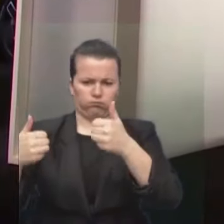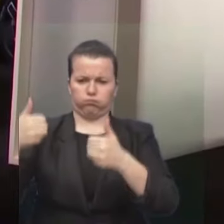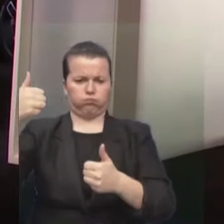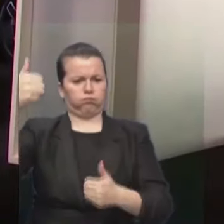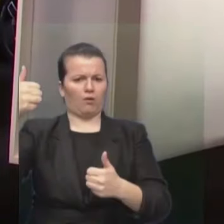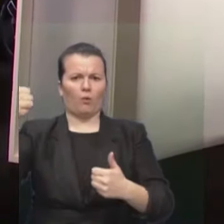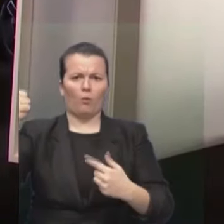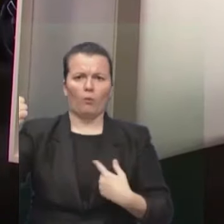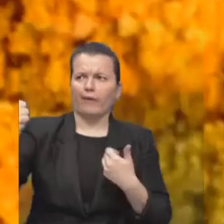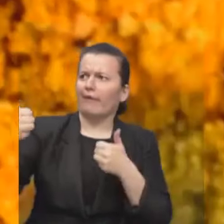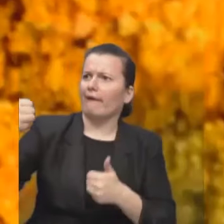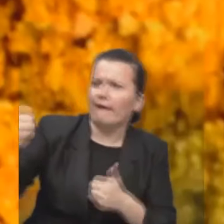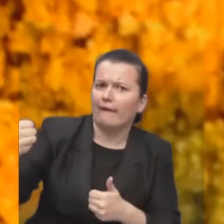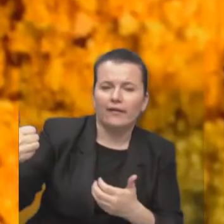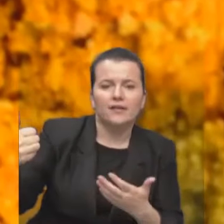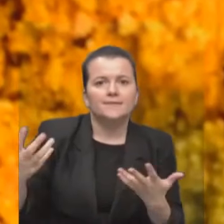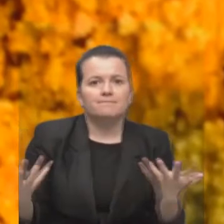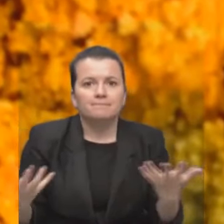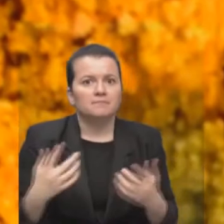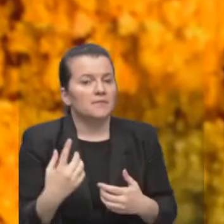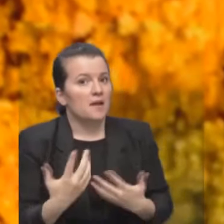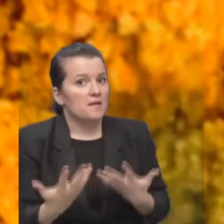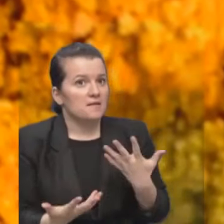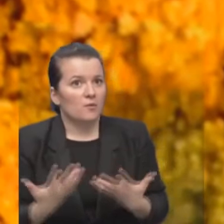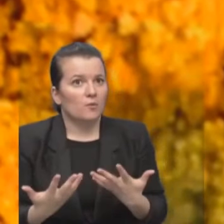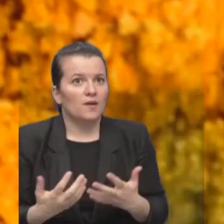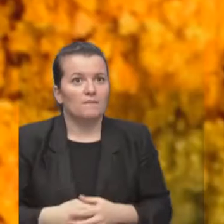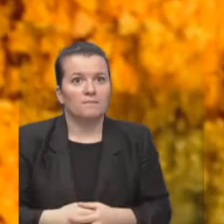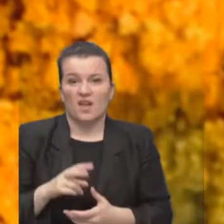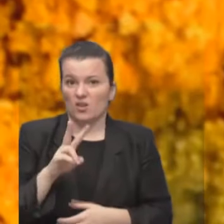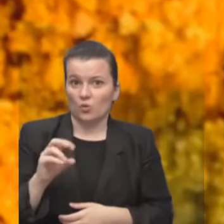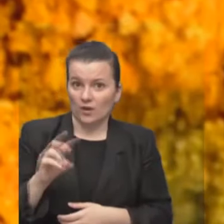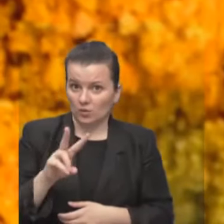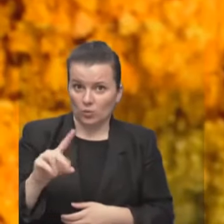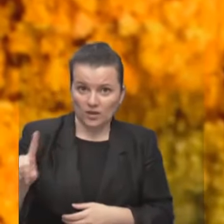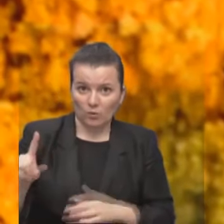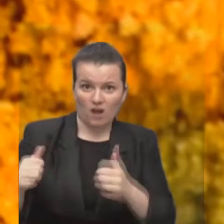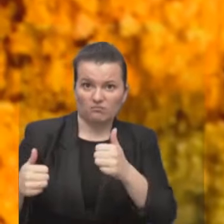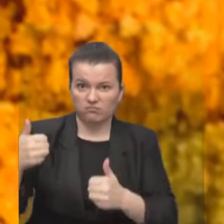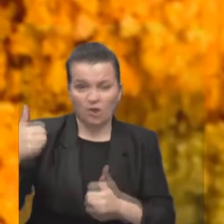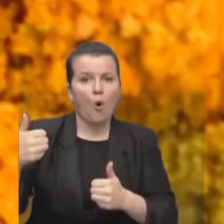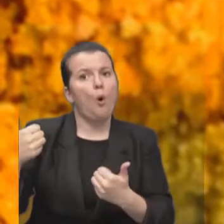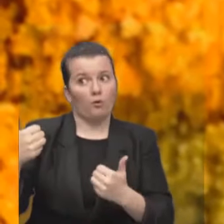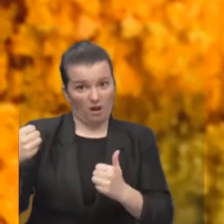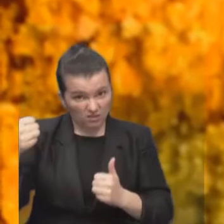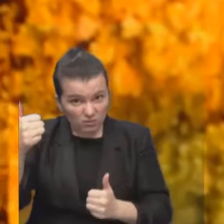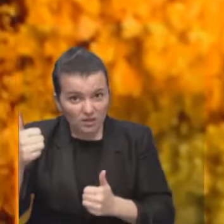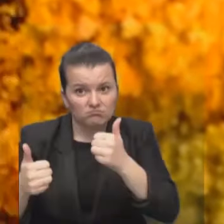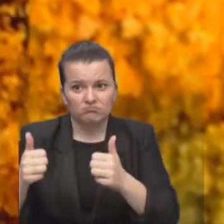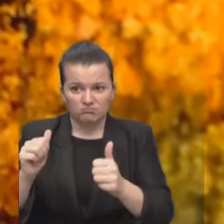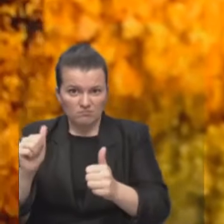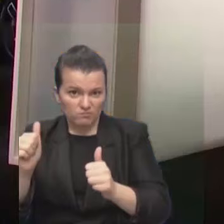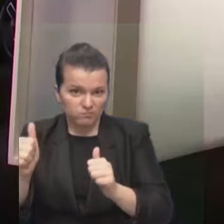Could we lag behind again in 2021, or can we catch up, especially with